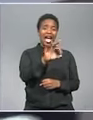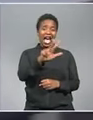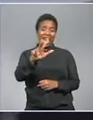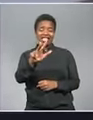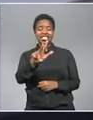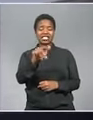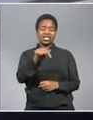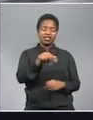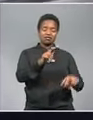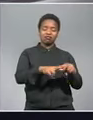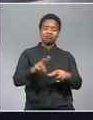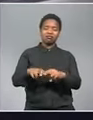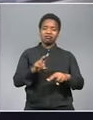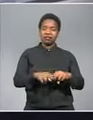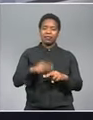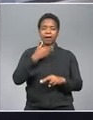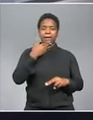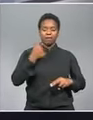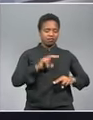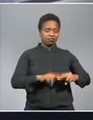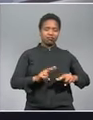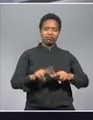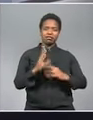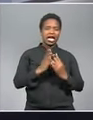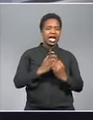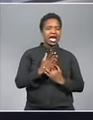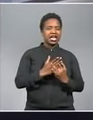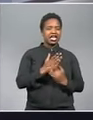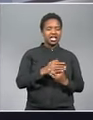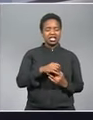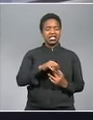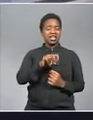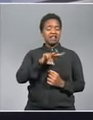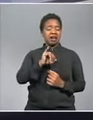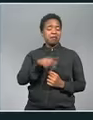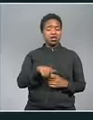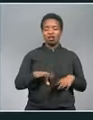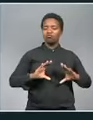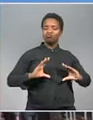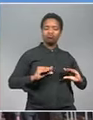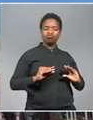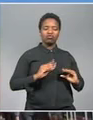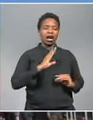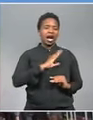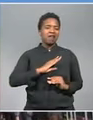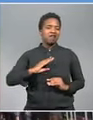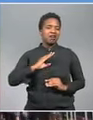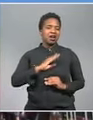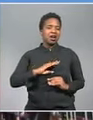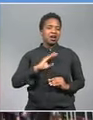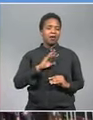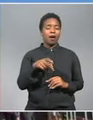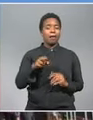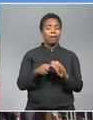The seats are the absolute best in the house and include access to an exclusive restaurant and lounge, and most importantly, to